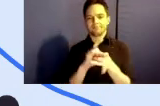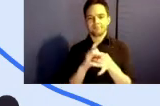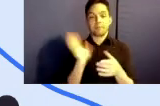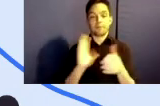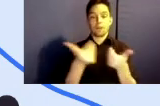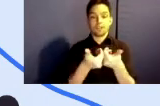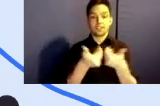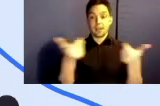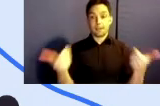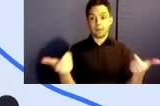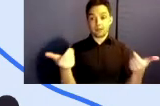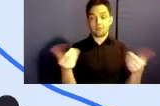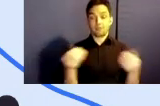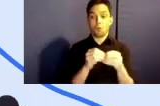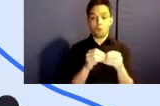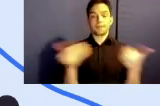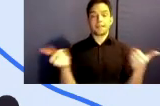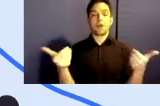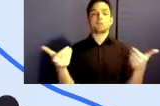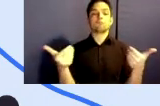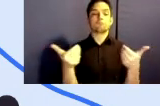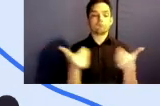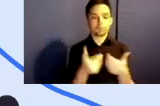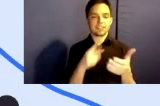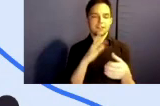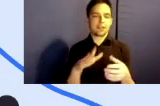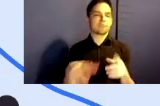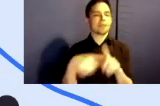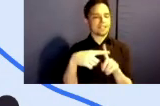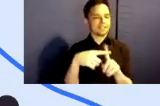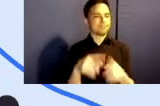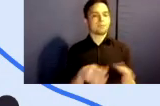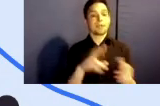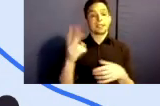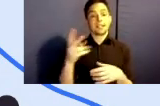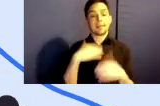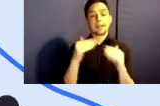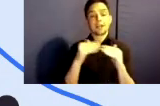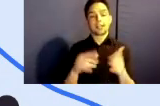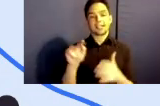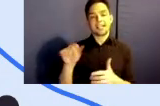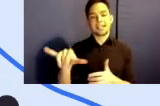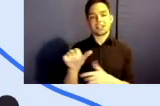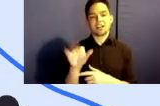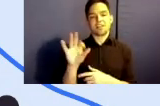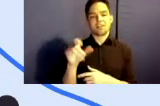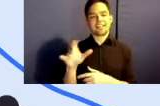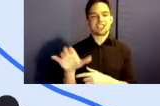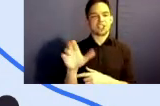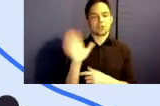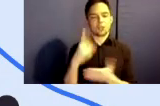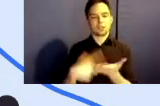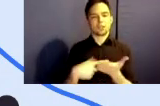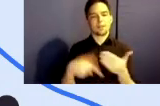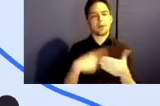out a lot more. So this is very promising. Second, as I know my colleague Tanya Fraser is going to talk about, there can be